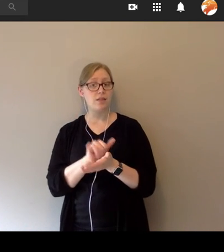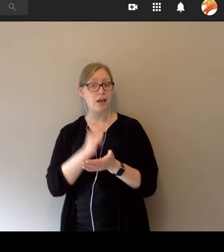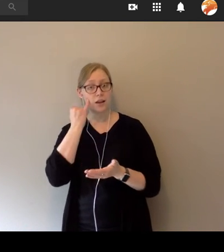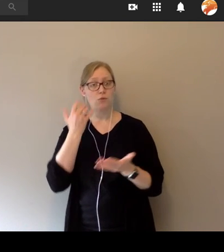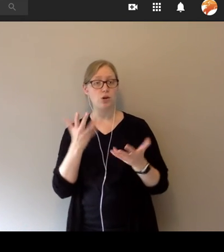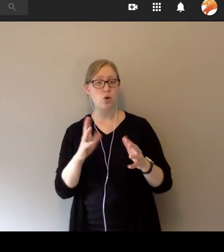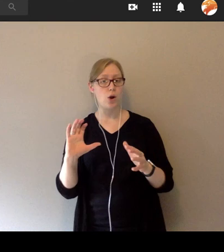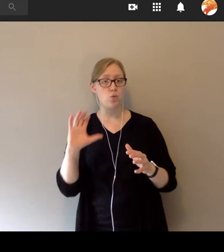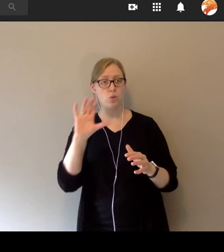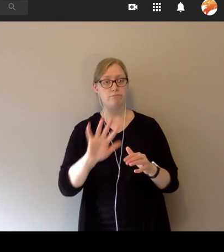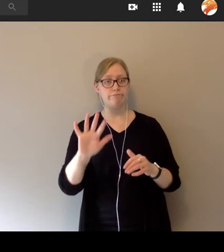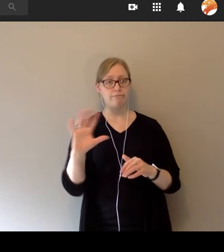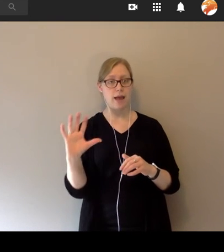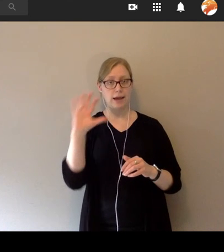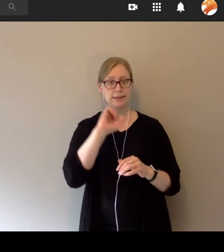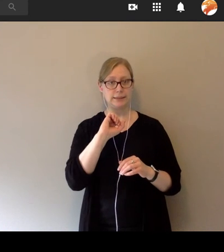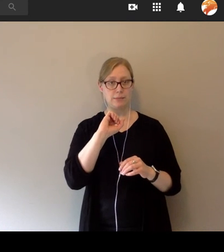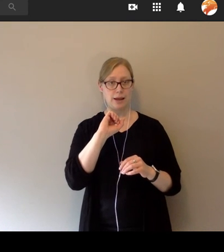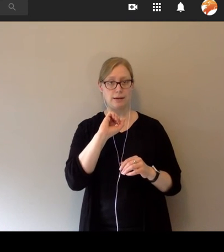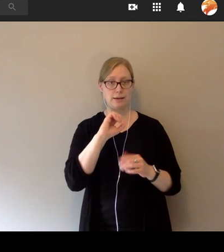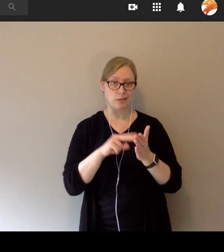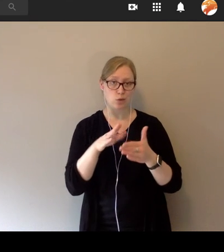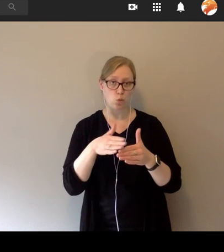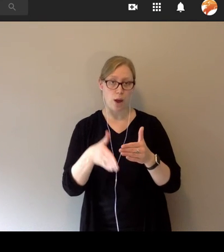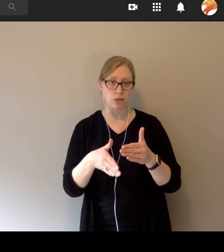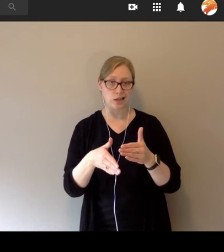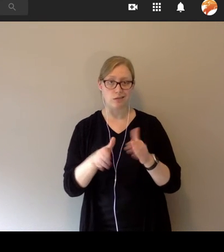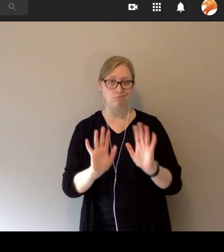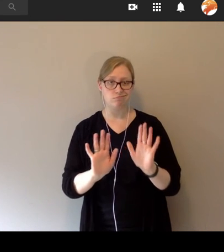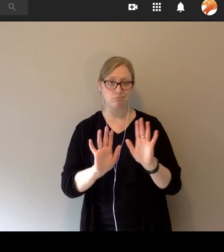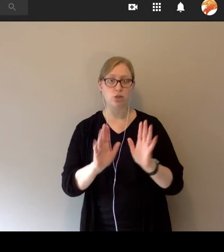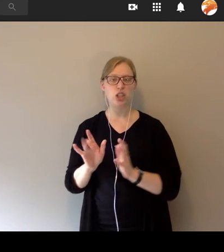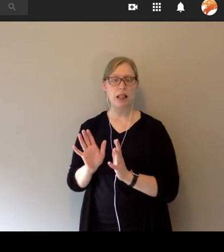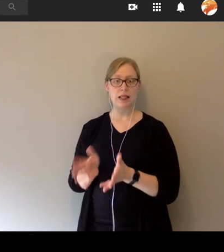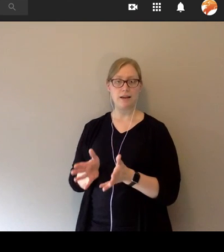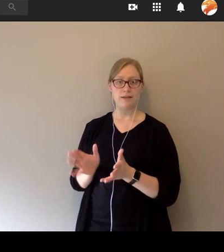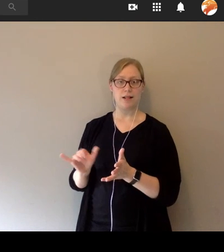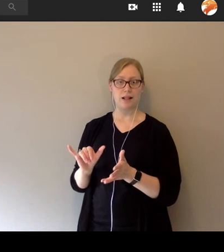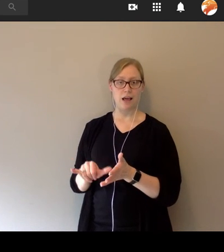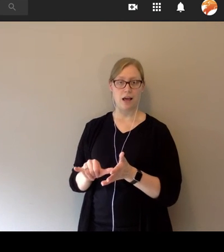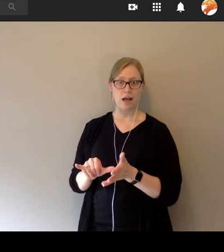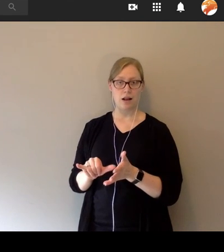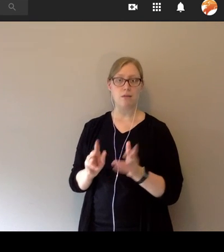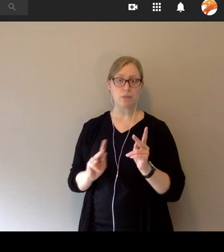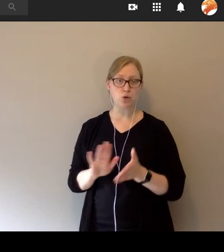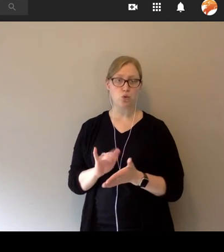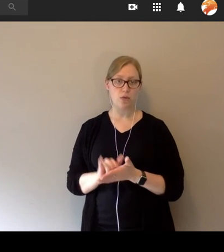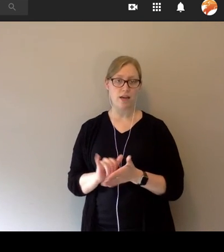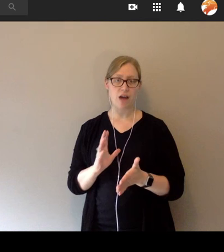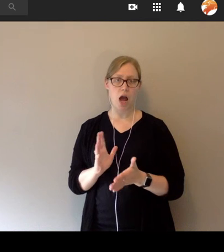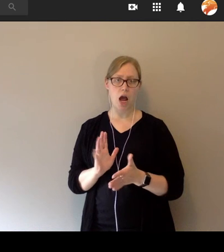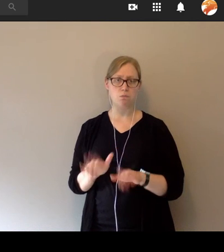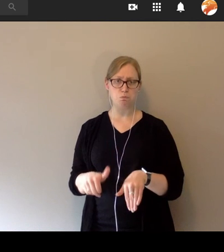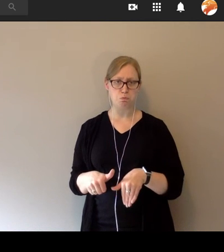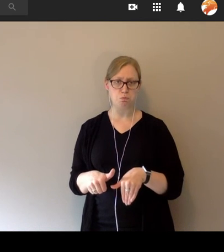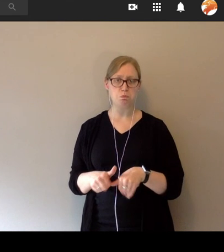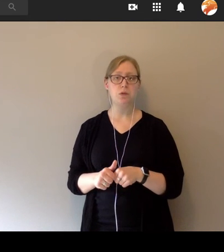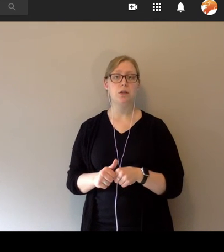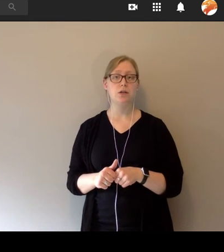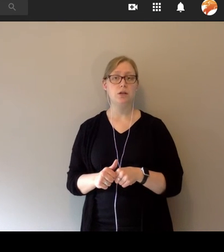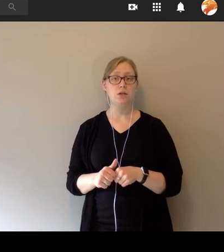so we're just going to leave it in this format, which is common. So the sine, we have to remember, means